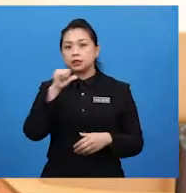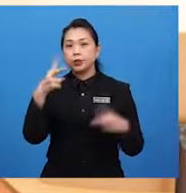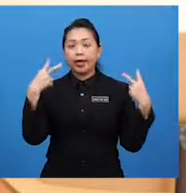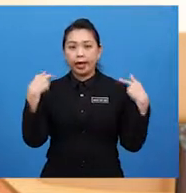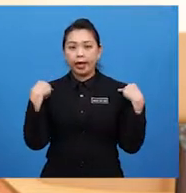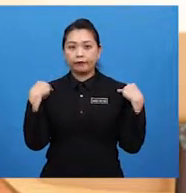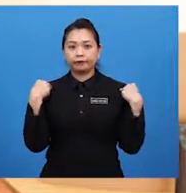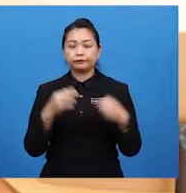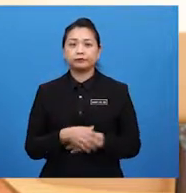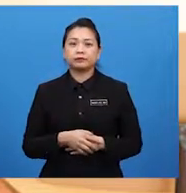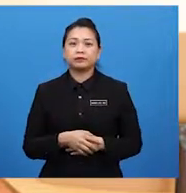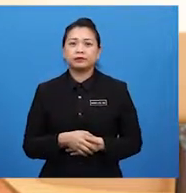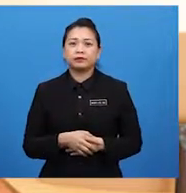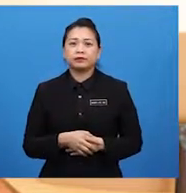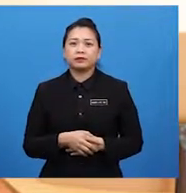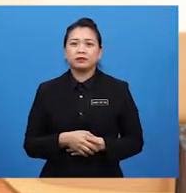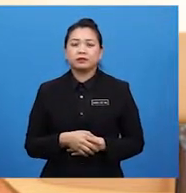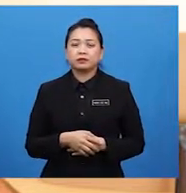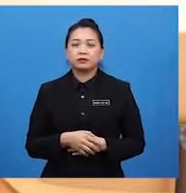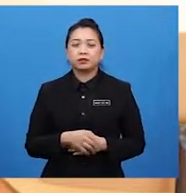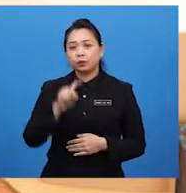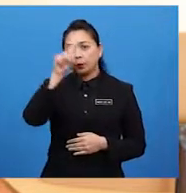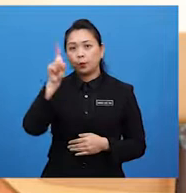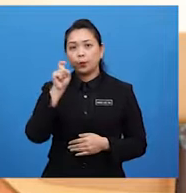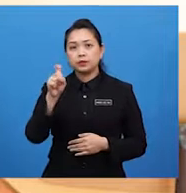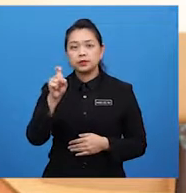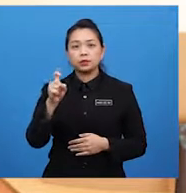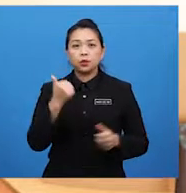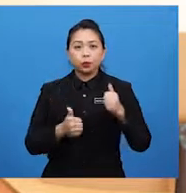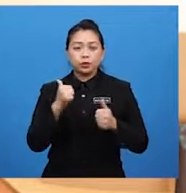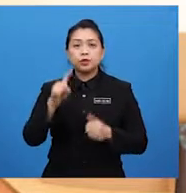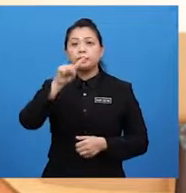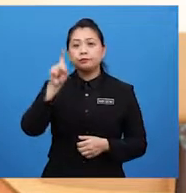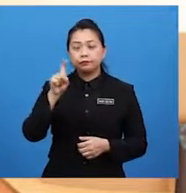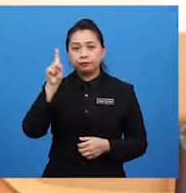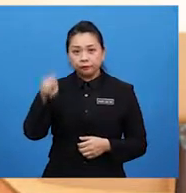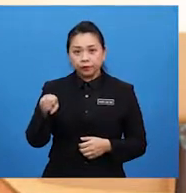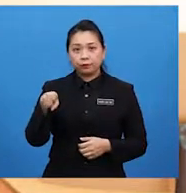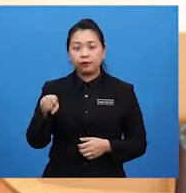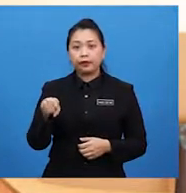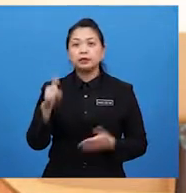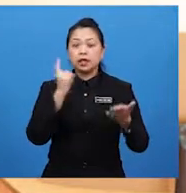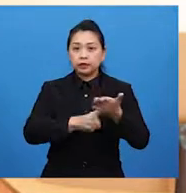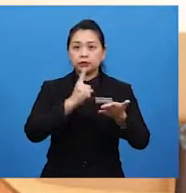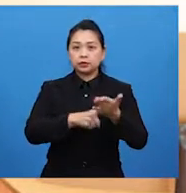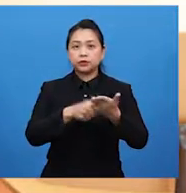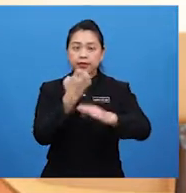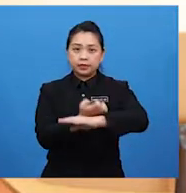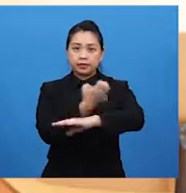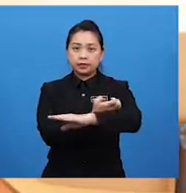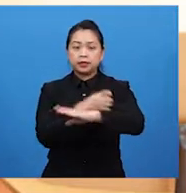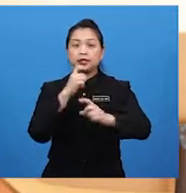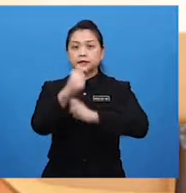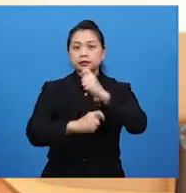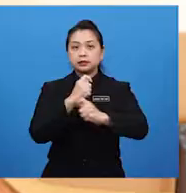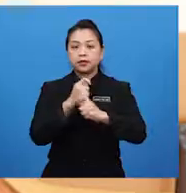a stand. How does a question which requires a discursive essay type